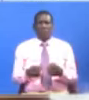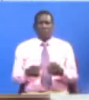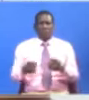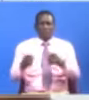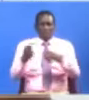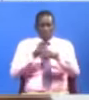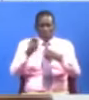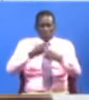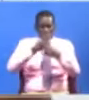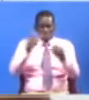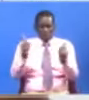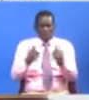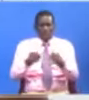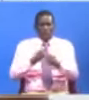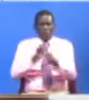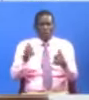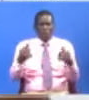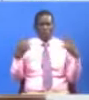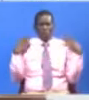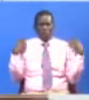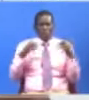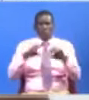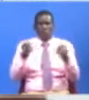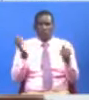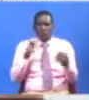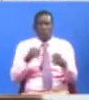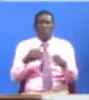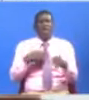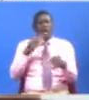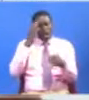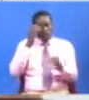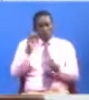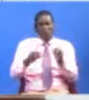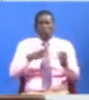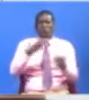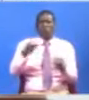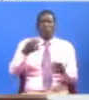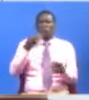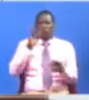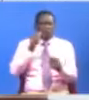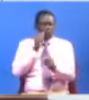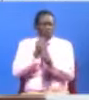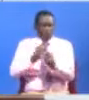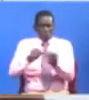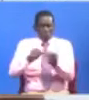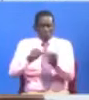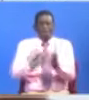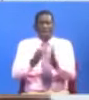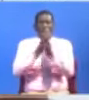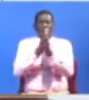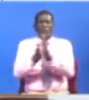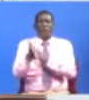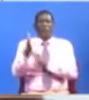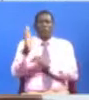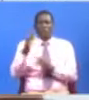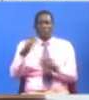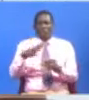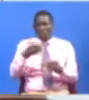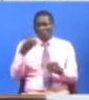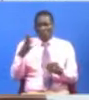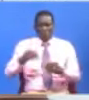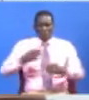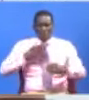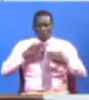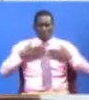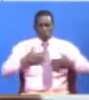niko sawa kwa mazoezi. I'm sure tukienda kule Paris tutaenda kung'ang'ana. Yeah, naomba Mungu kwanza niende ni mwili